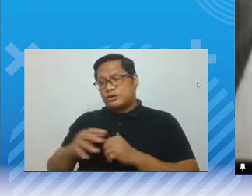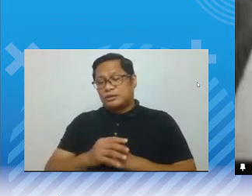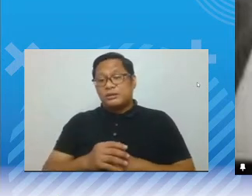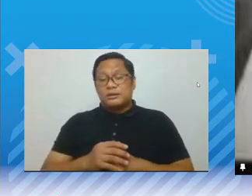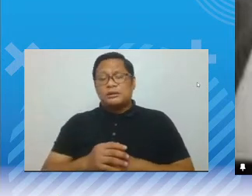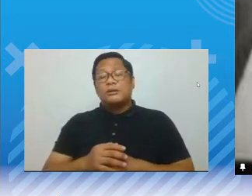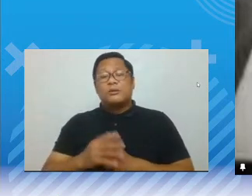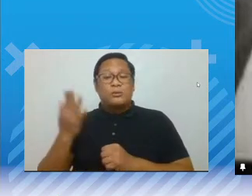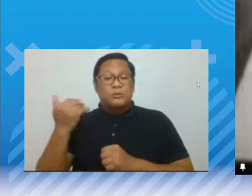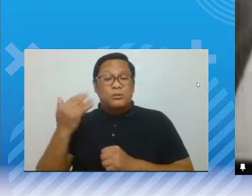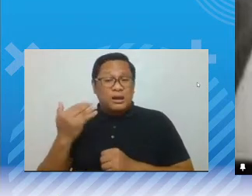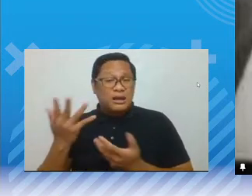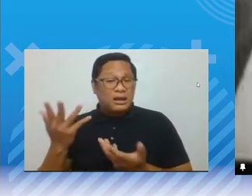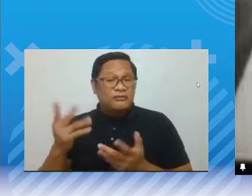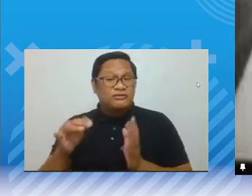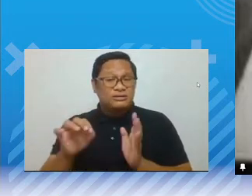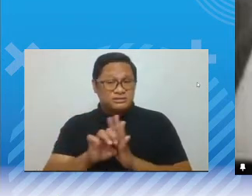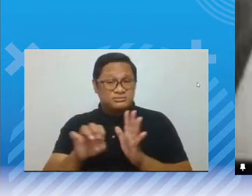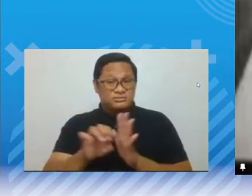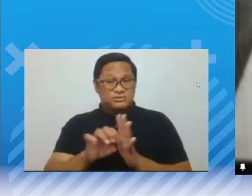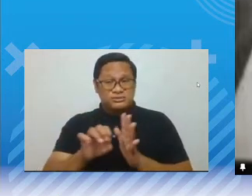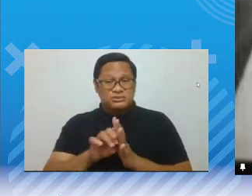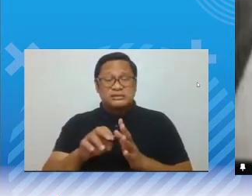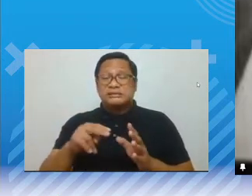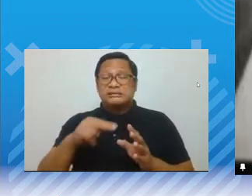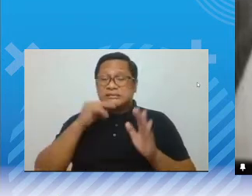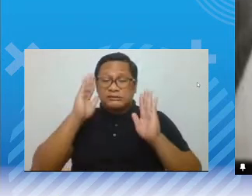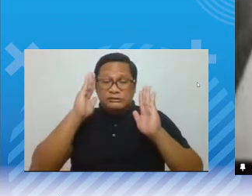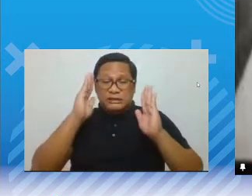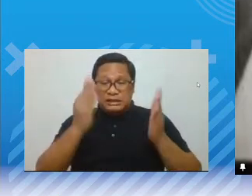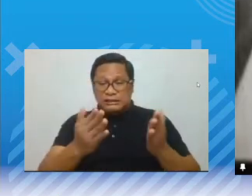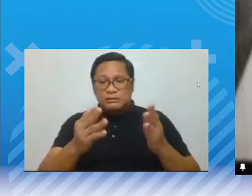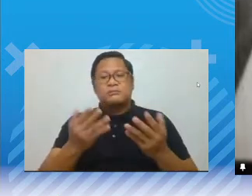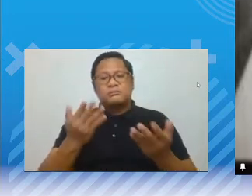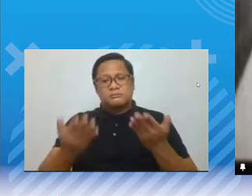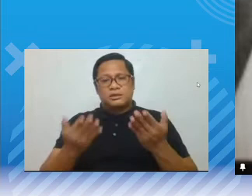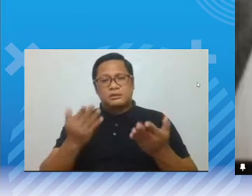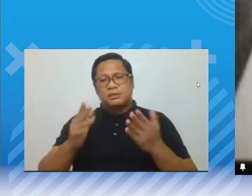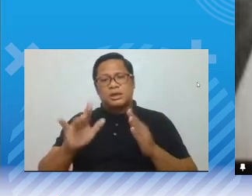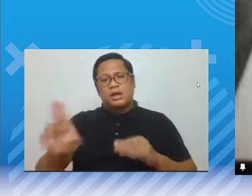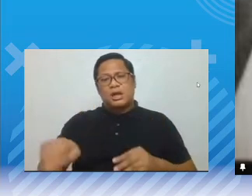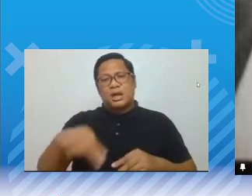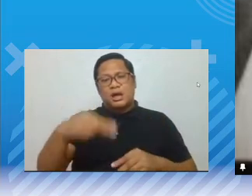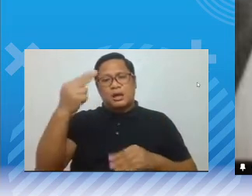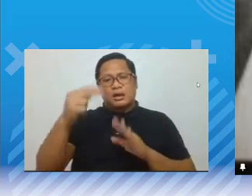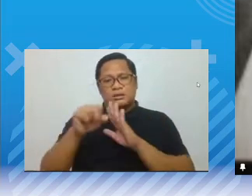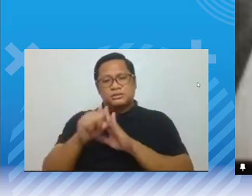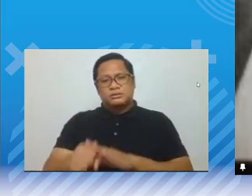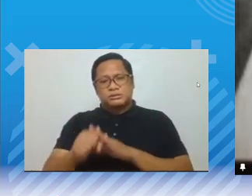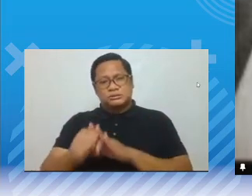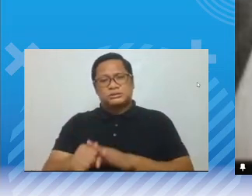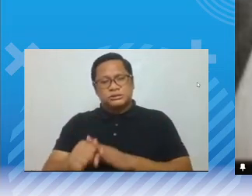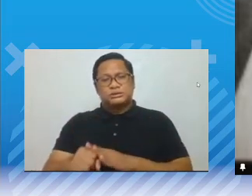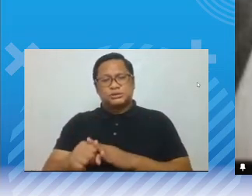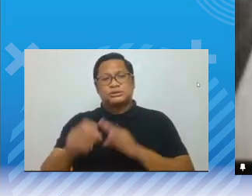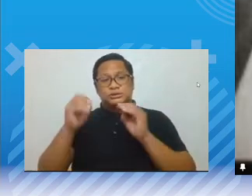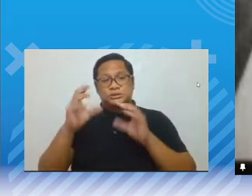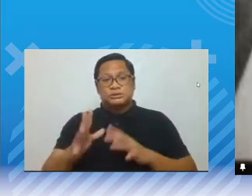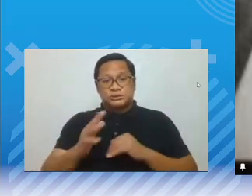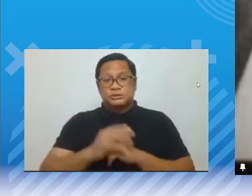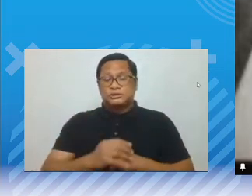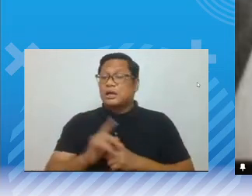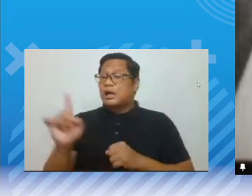because if not given proper attention, this could lead to higher levels of stress among teachers. What